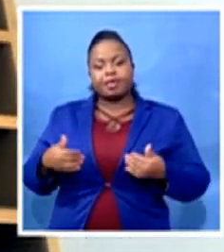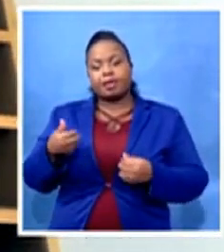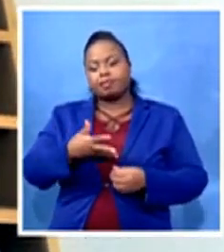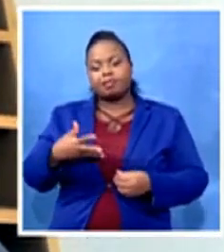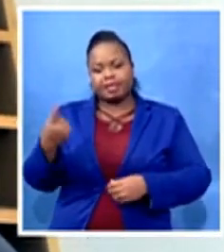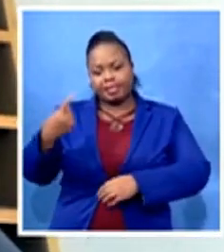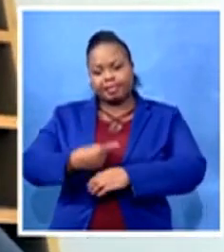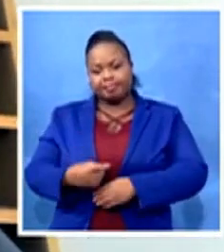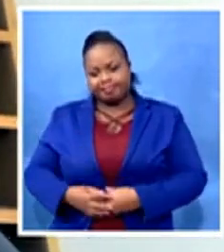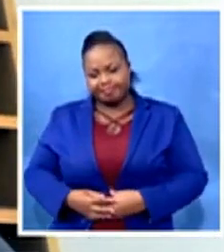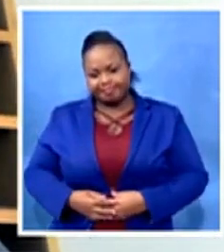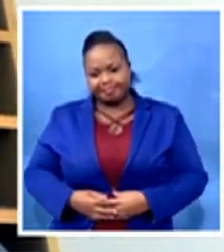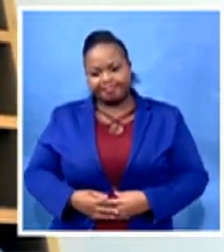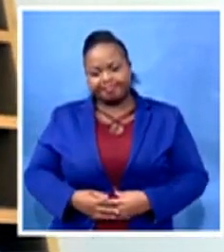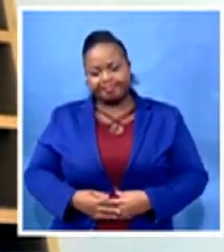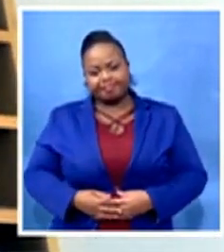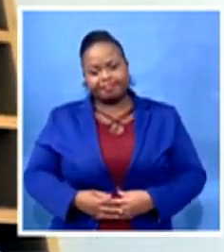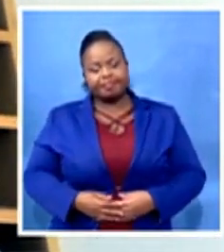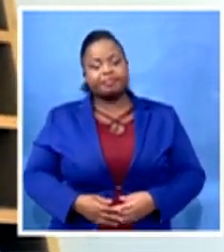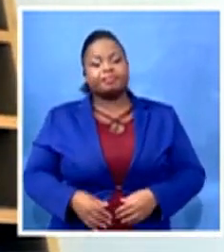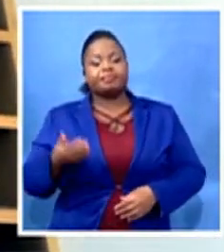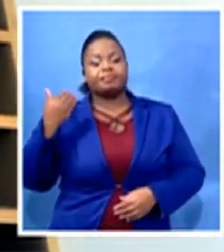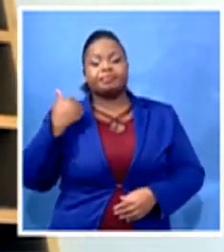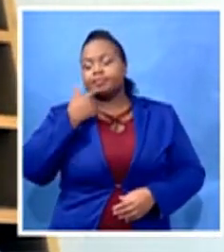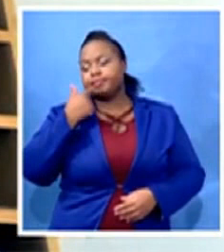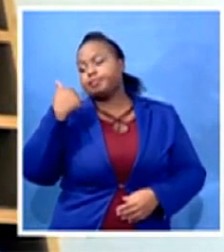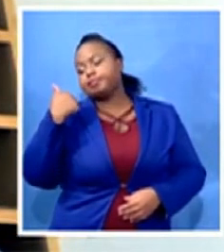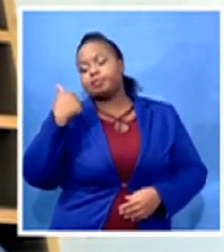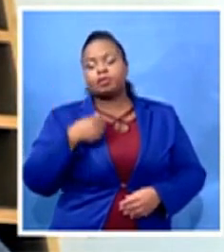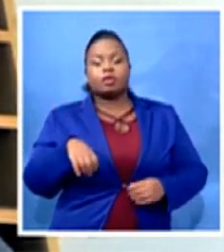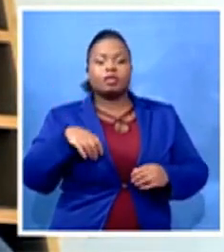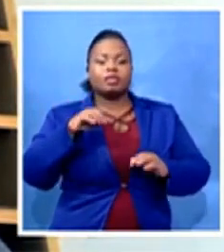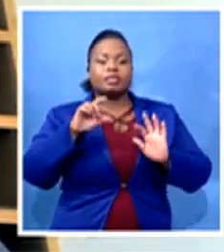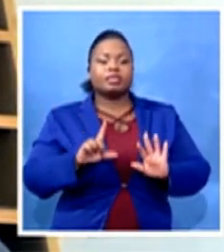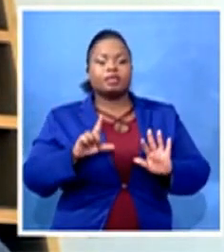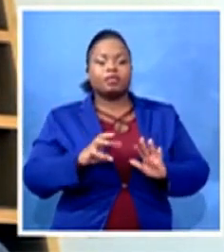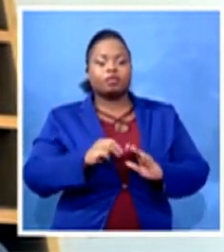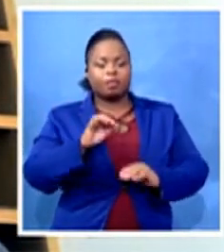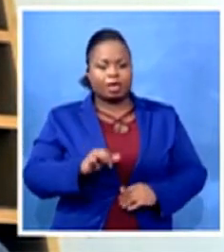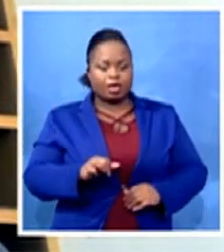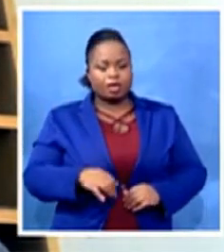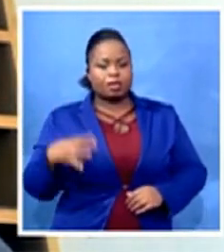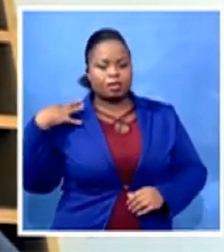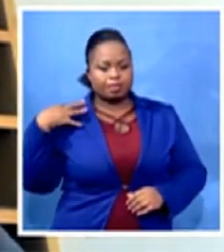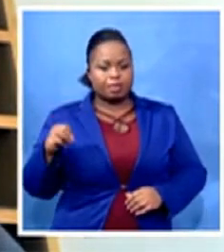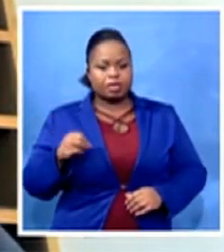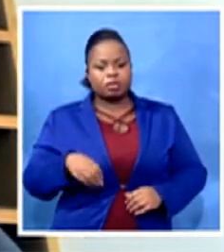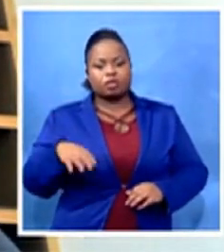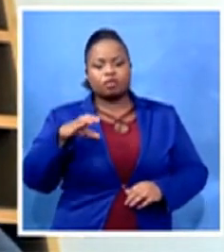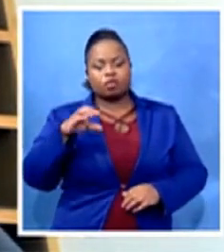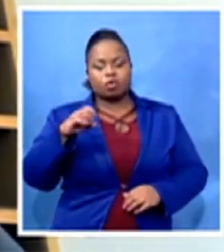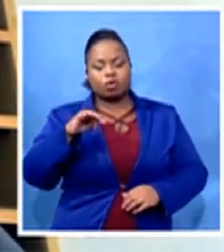the 7th of May, the Minister of Kokta gazetted regulations which include meter readings.